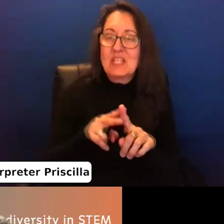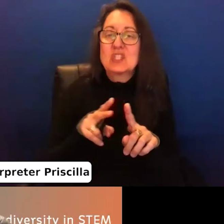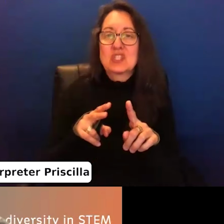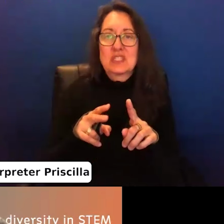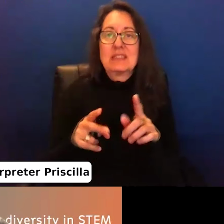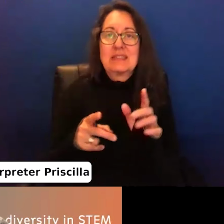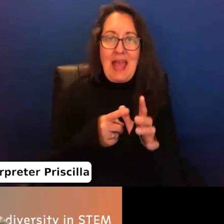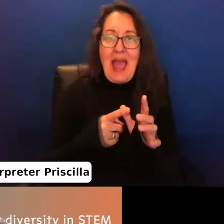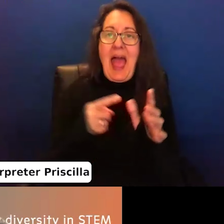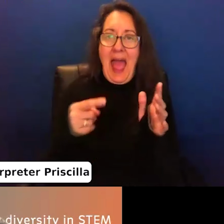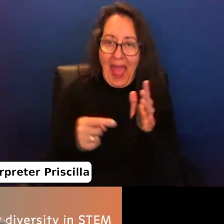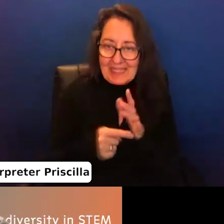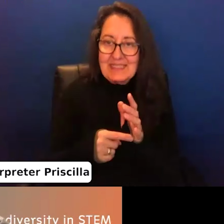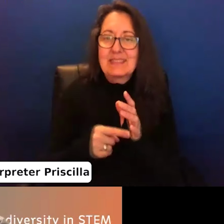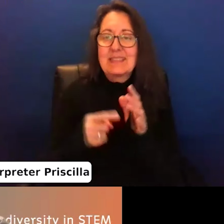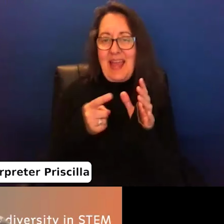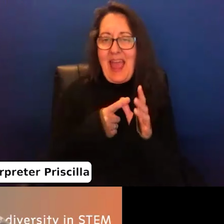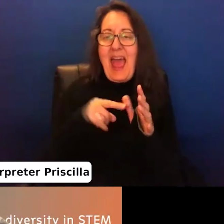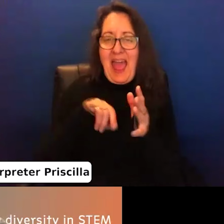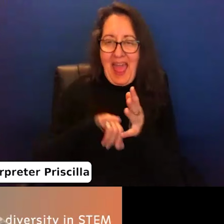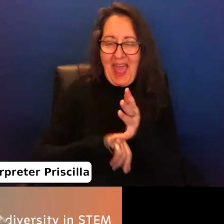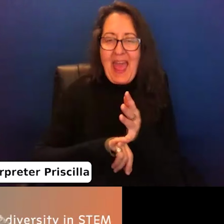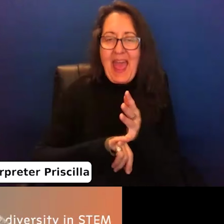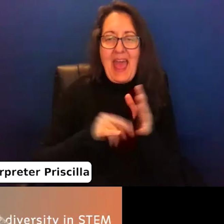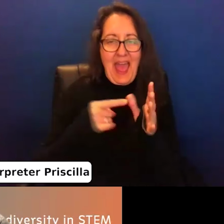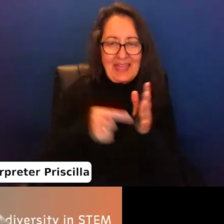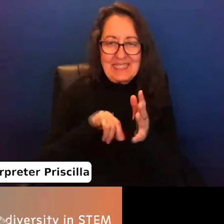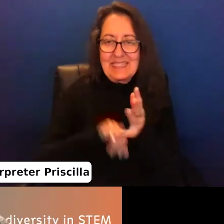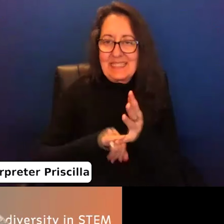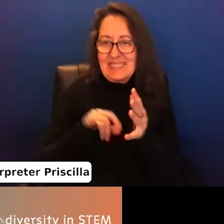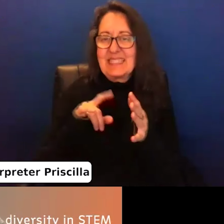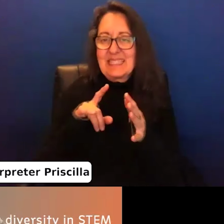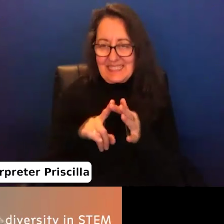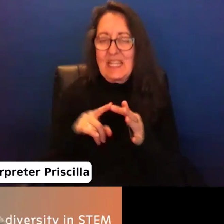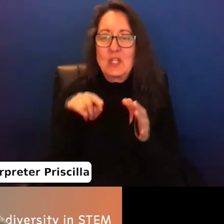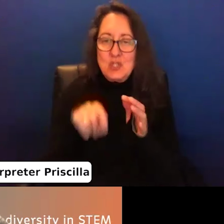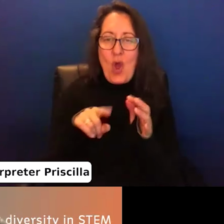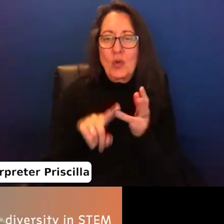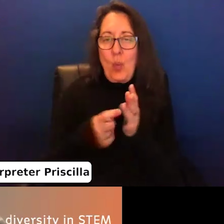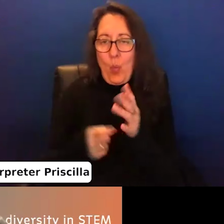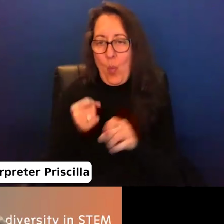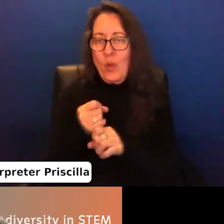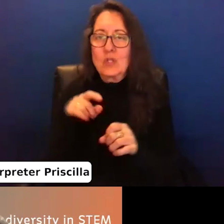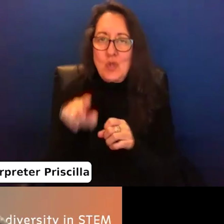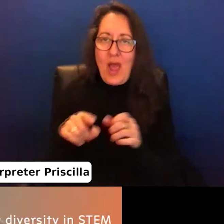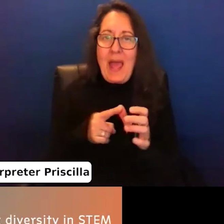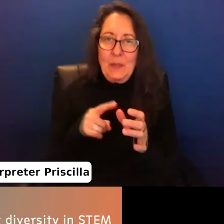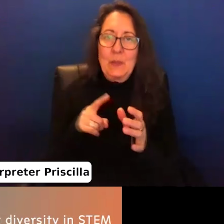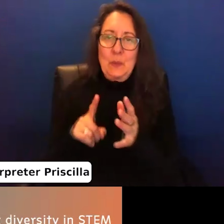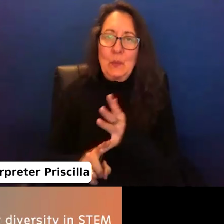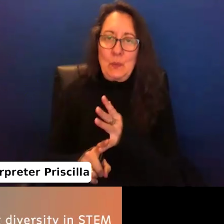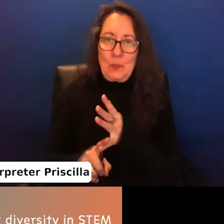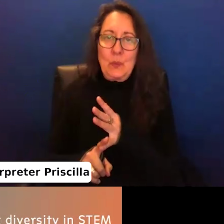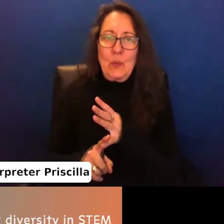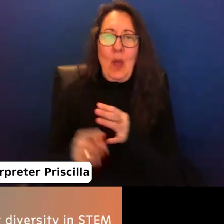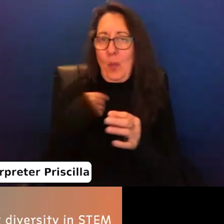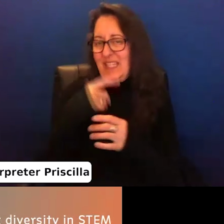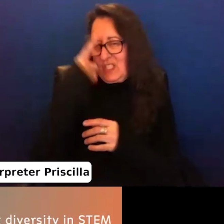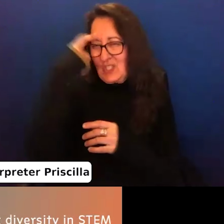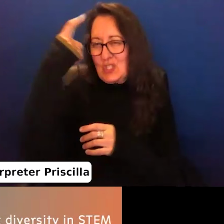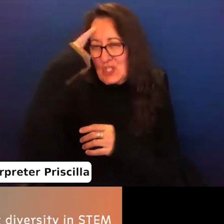applications@atsi.org.au. This is also in the Elevate guidelines and on the website. We do recommend you use that if you do have any